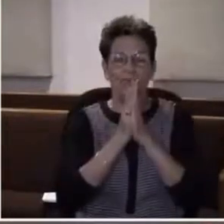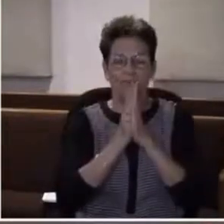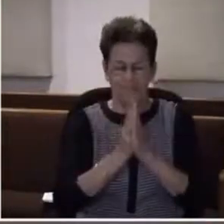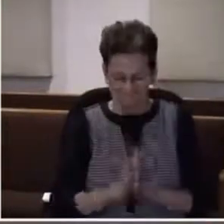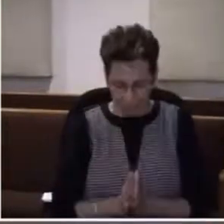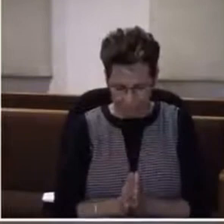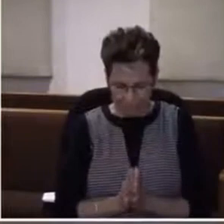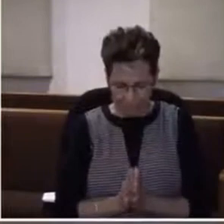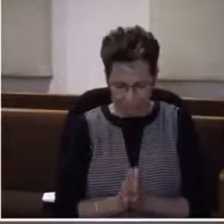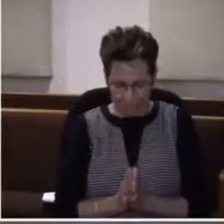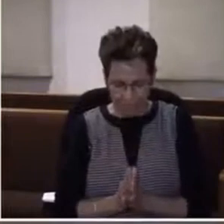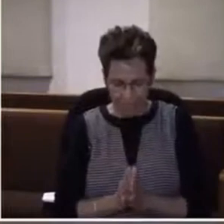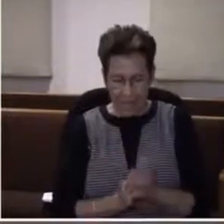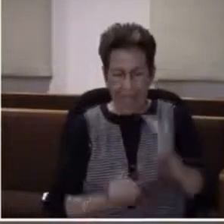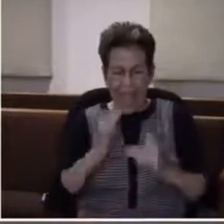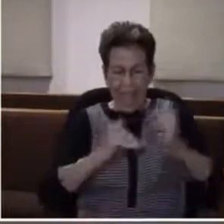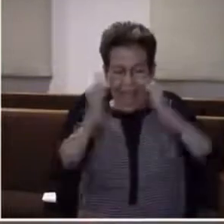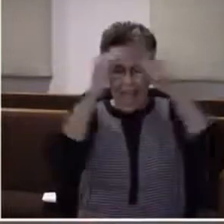Father God,